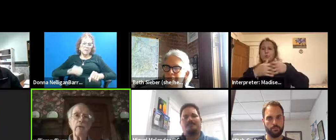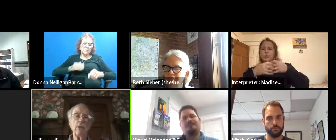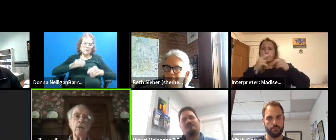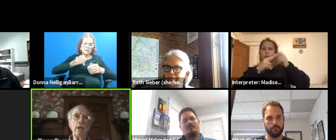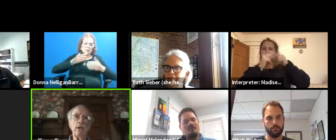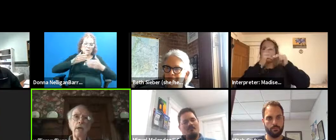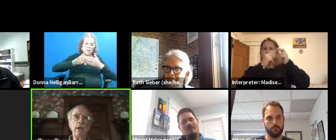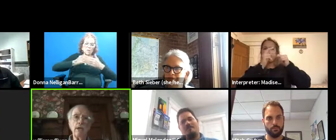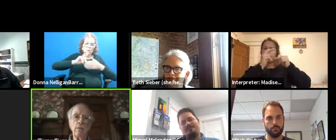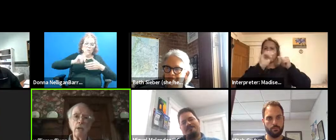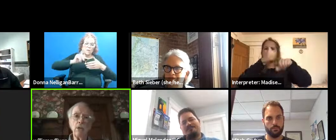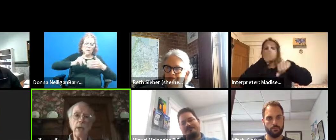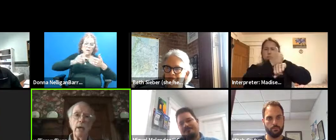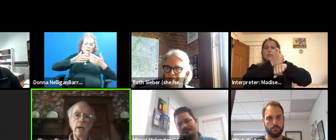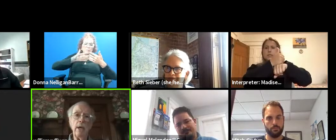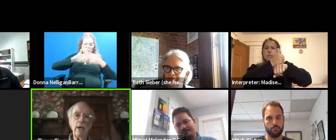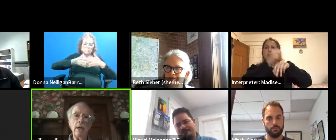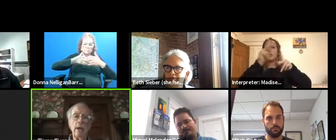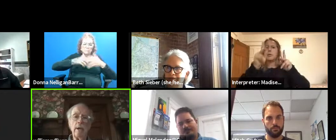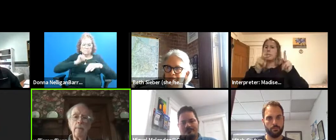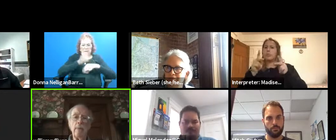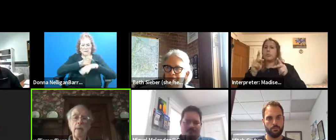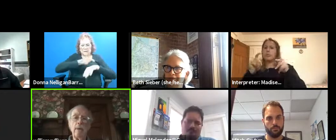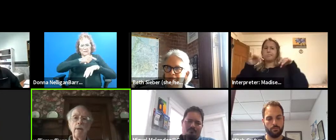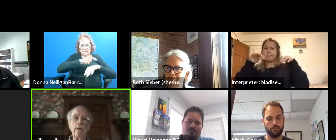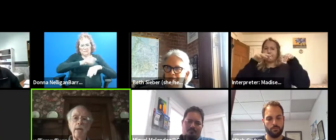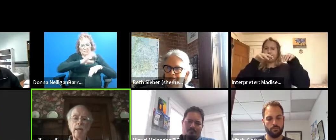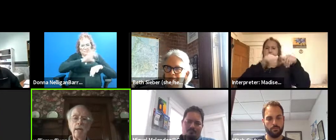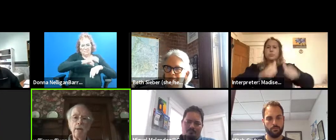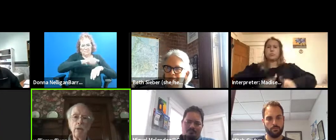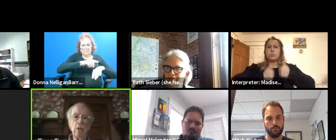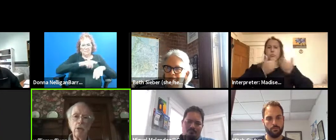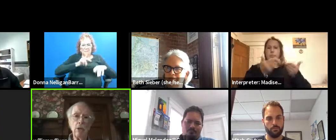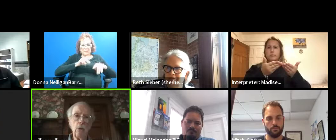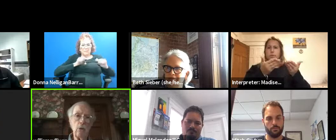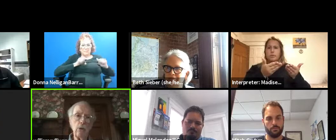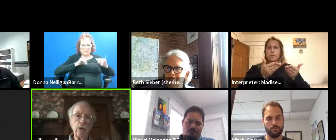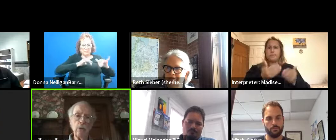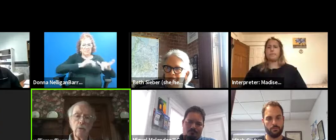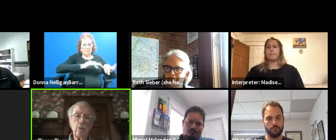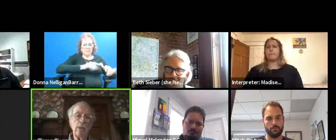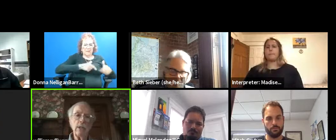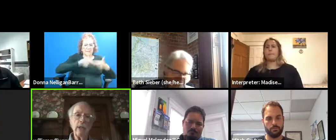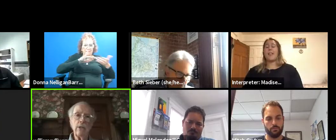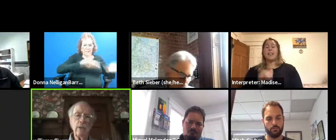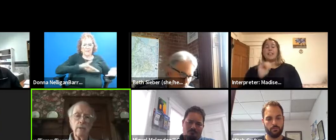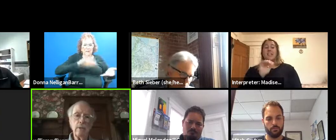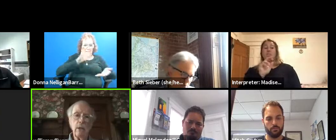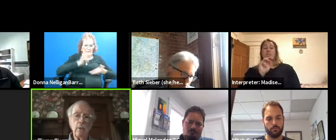West Avenue and the Expressway. That area was in the Northwest District